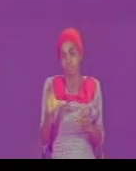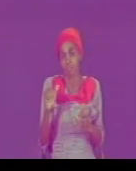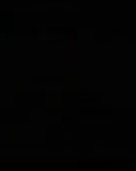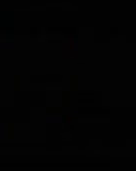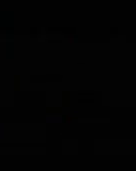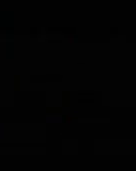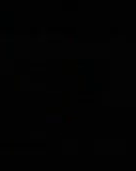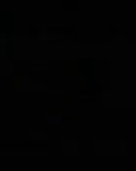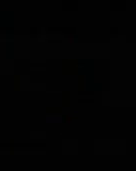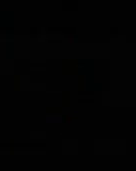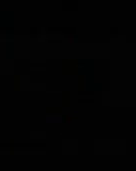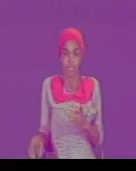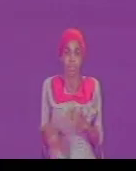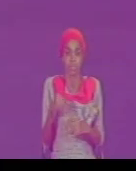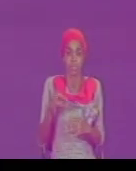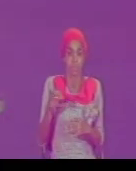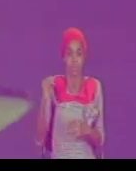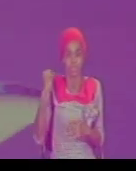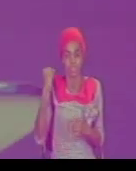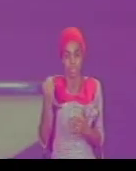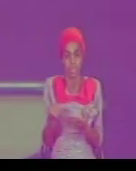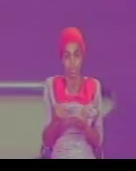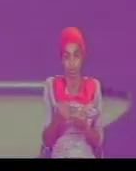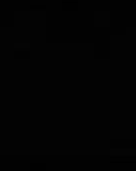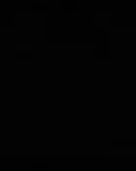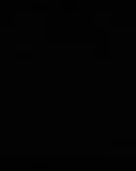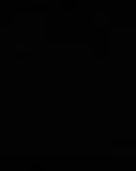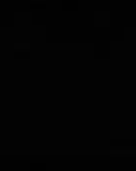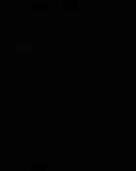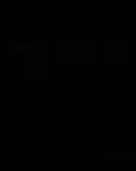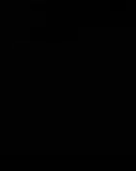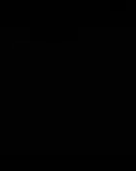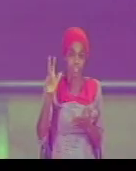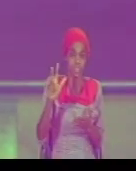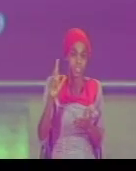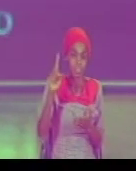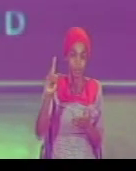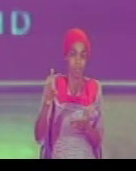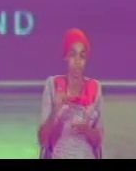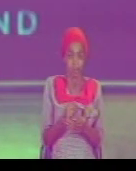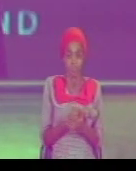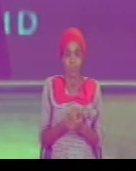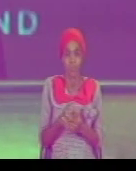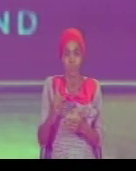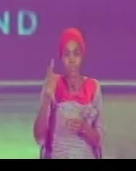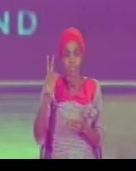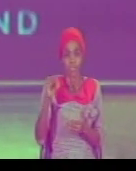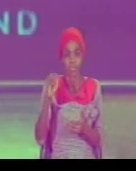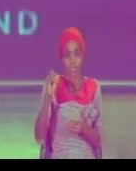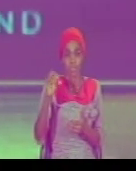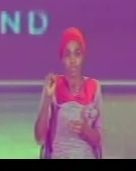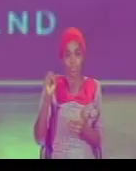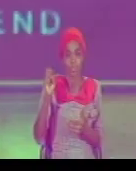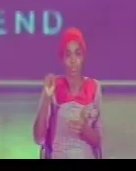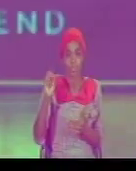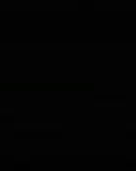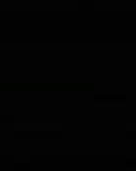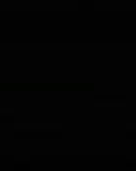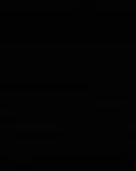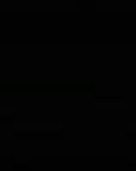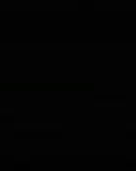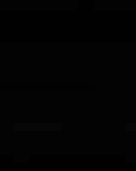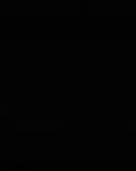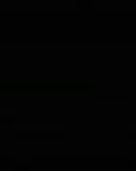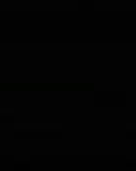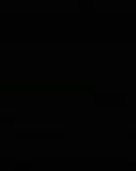beneath the mount. And then in verse 31, he tells us in verse 31, Moses returned unto the Lord and said,